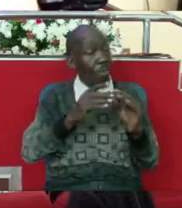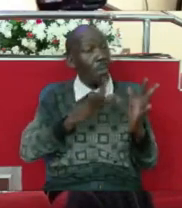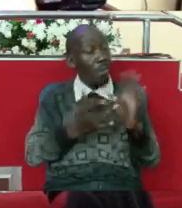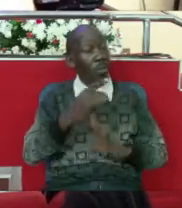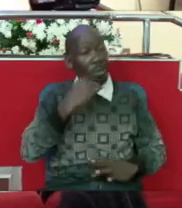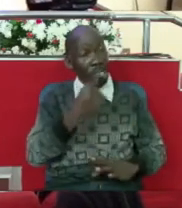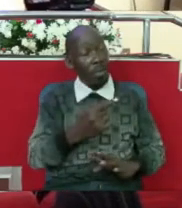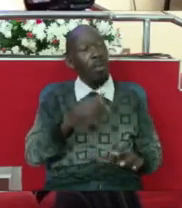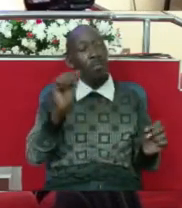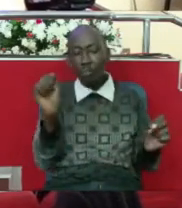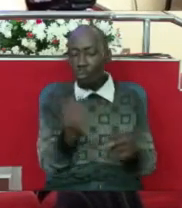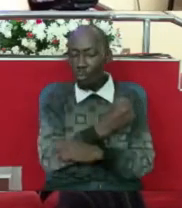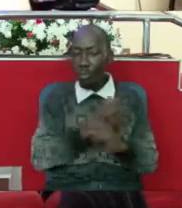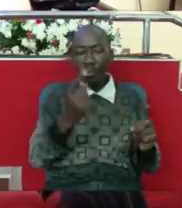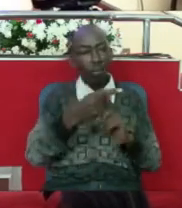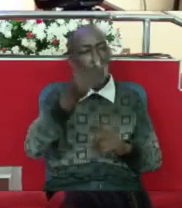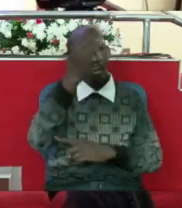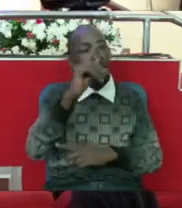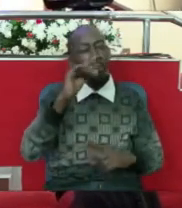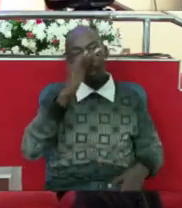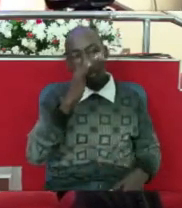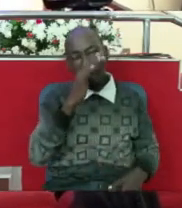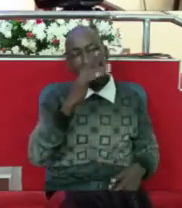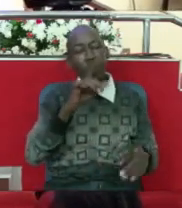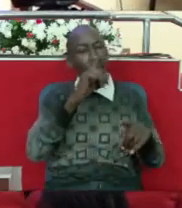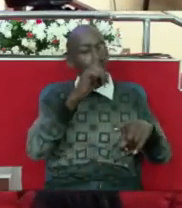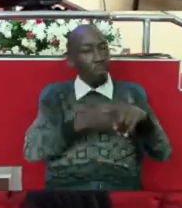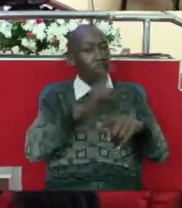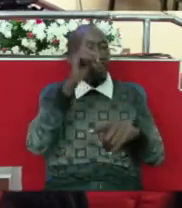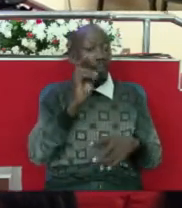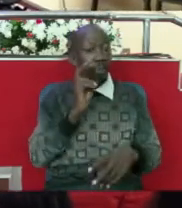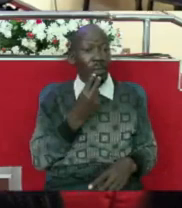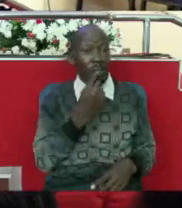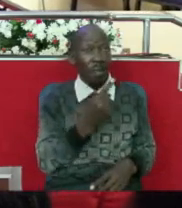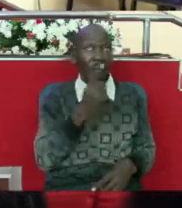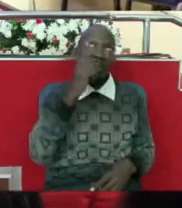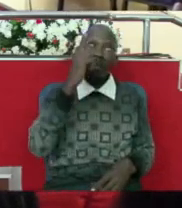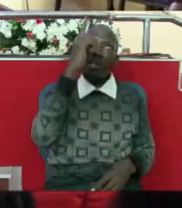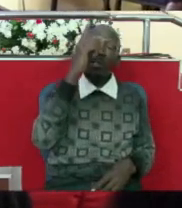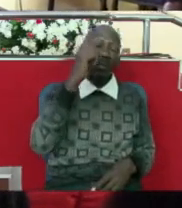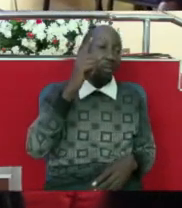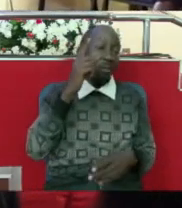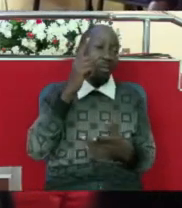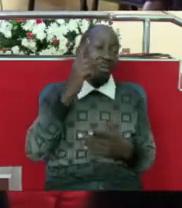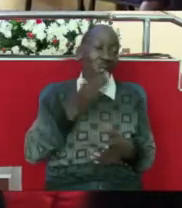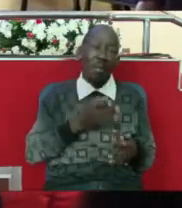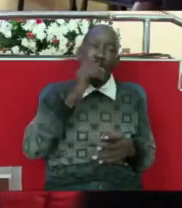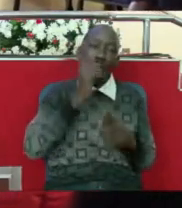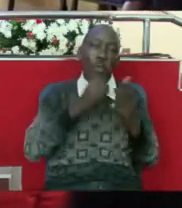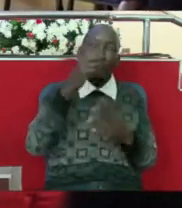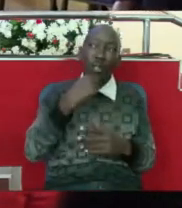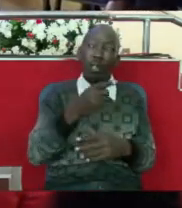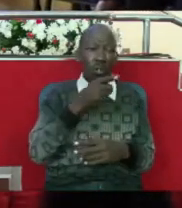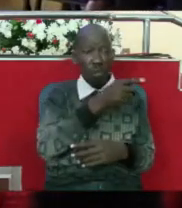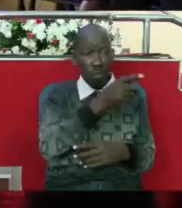is impossible for him to lie. And when what you say does not line up with what he says, then you